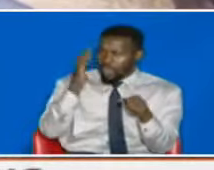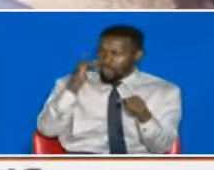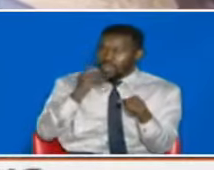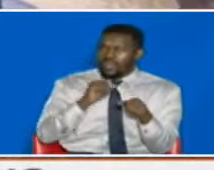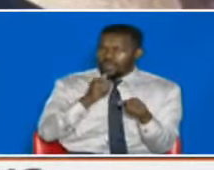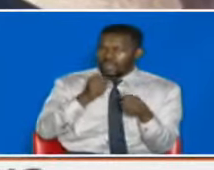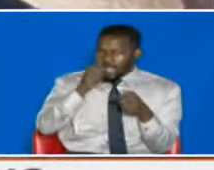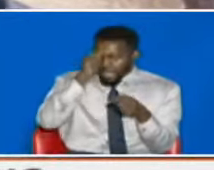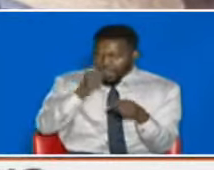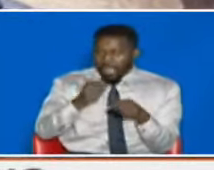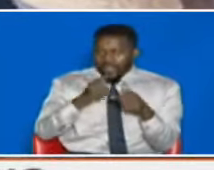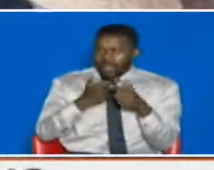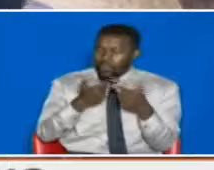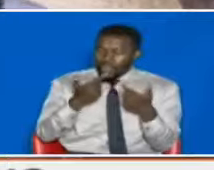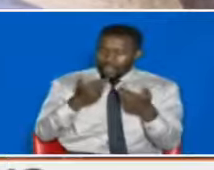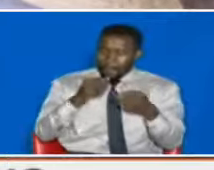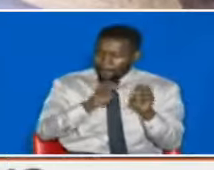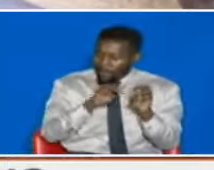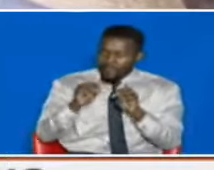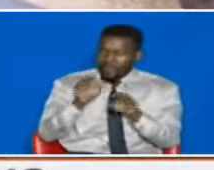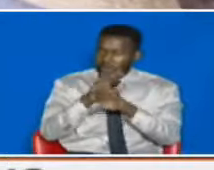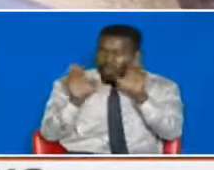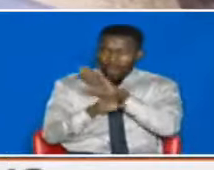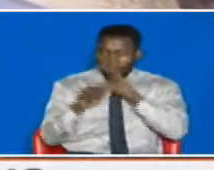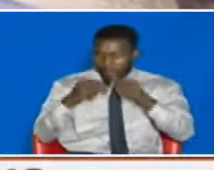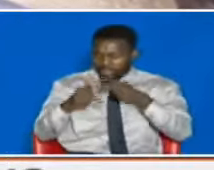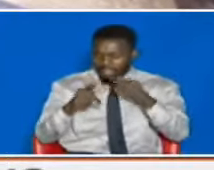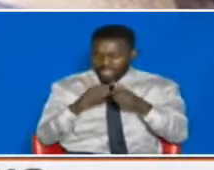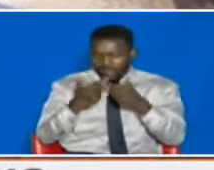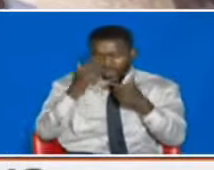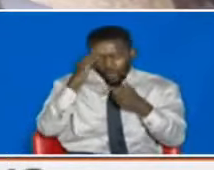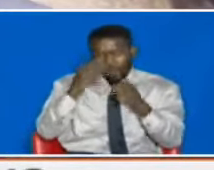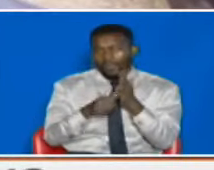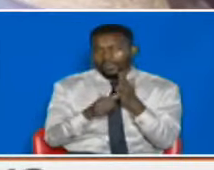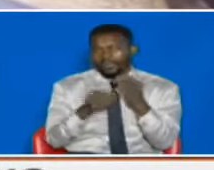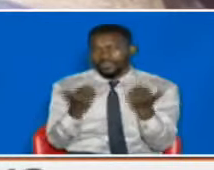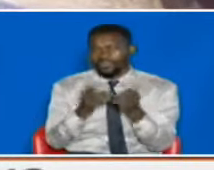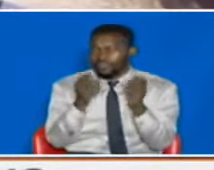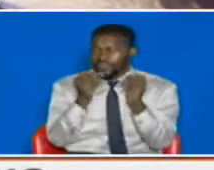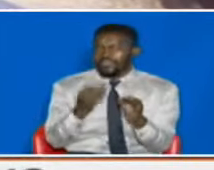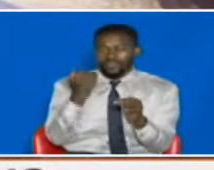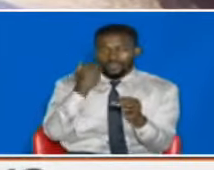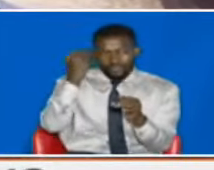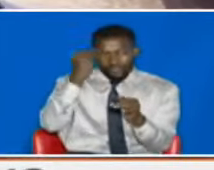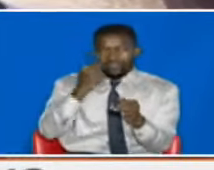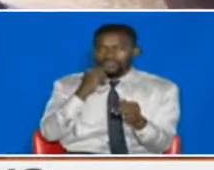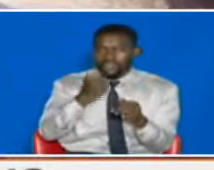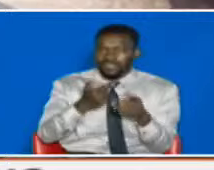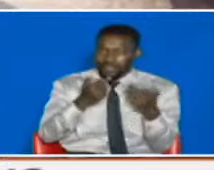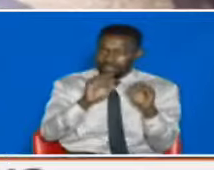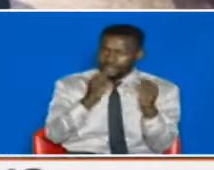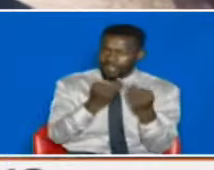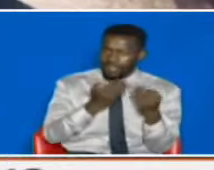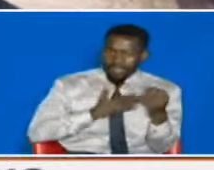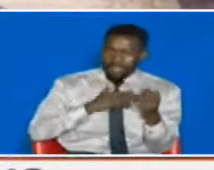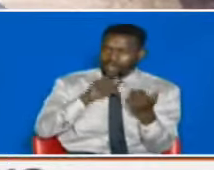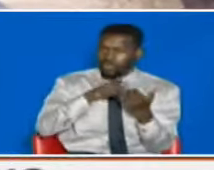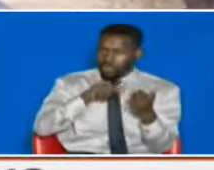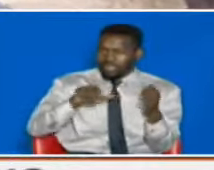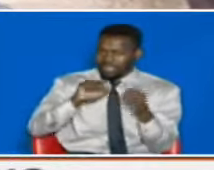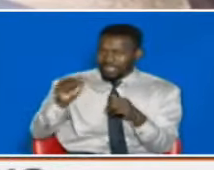through the court process and know what the problem is. If today the court says that the Wangamati family are on the wrong, then that is okay. But to